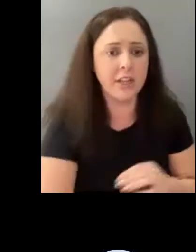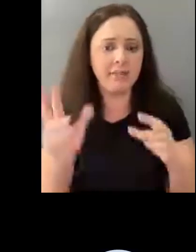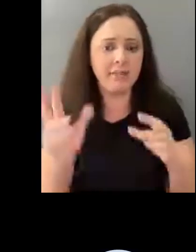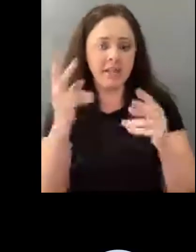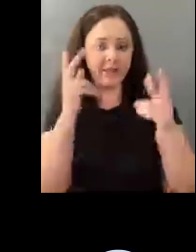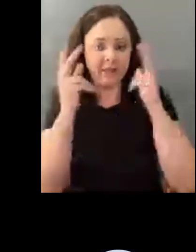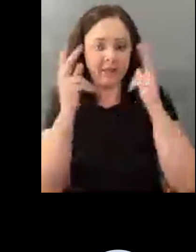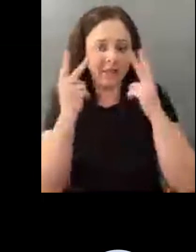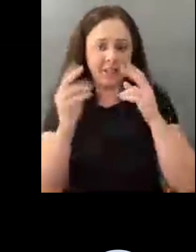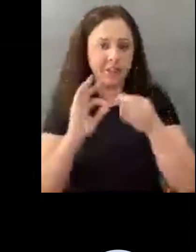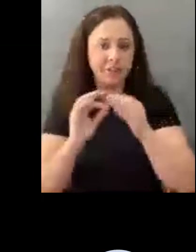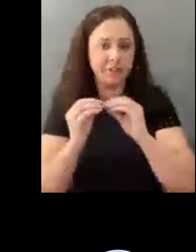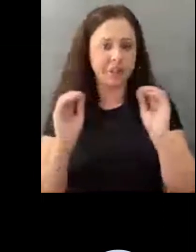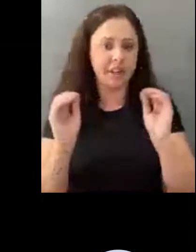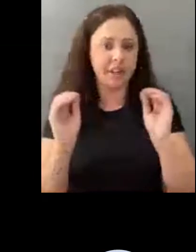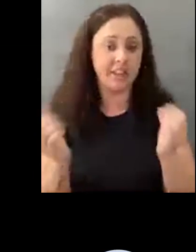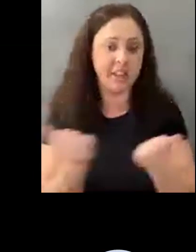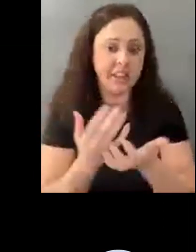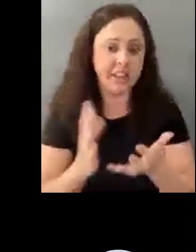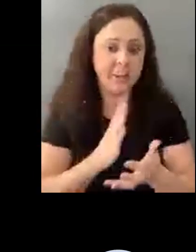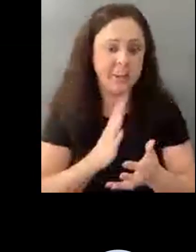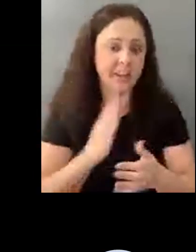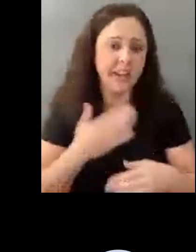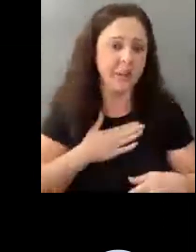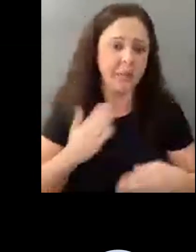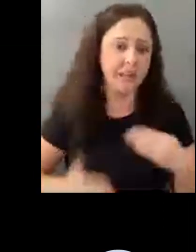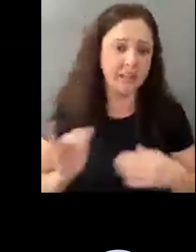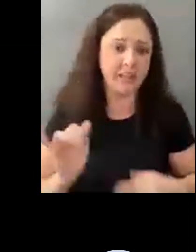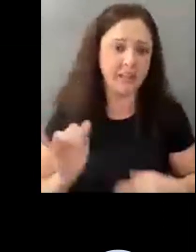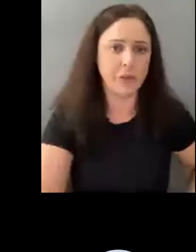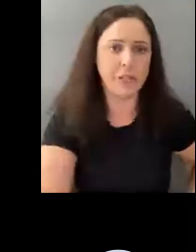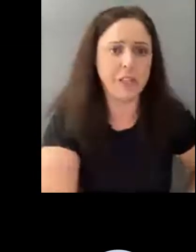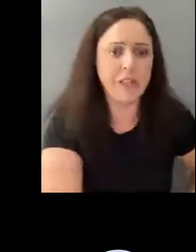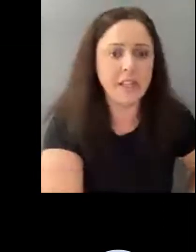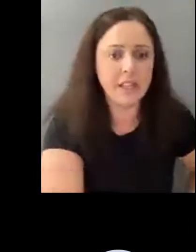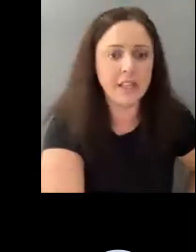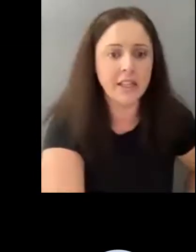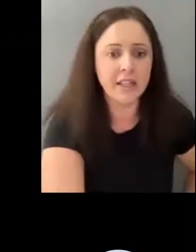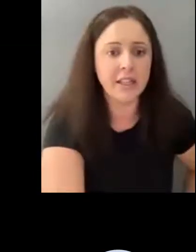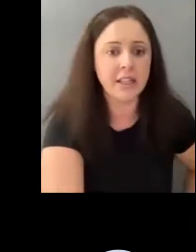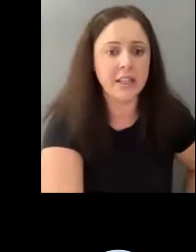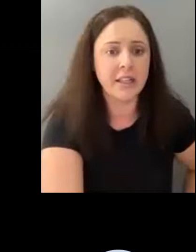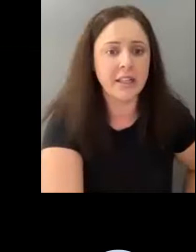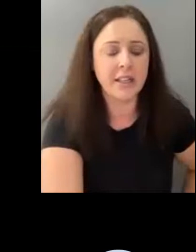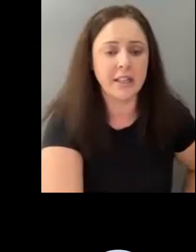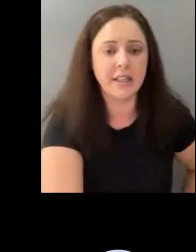Yeah, I'm not having any So vision. I think we're ready. or everything seems fine on my end as well.